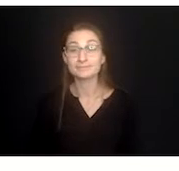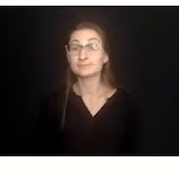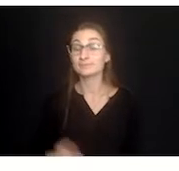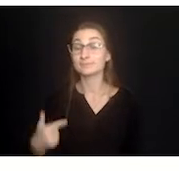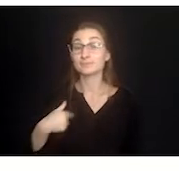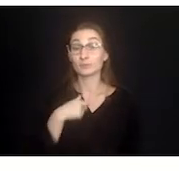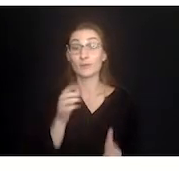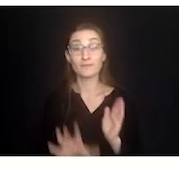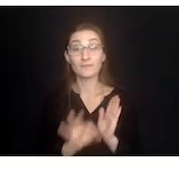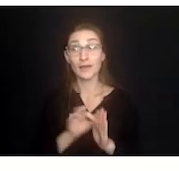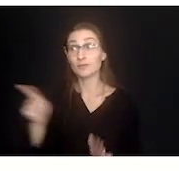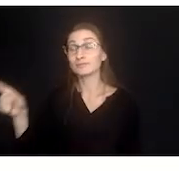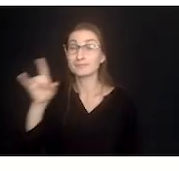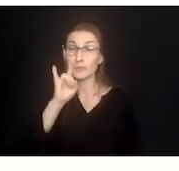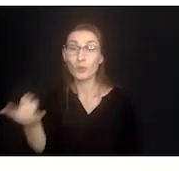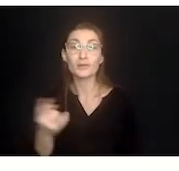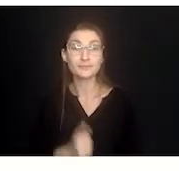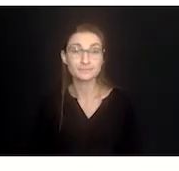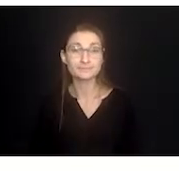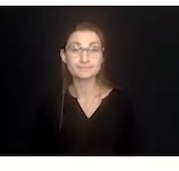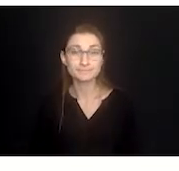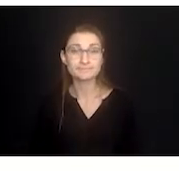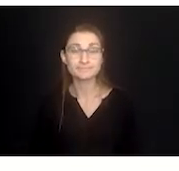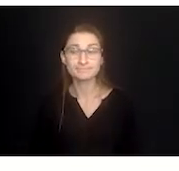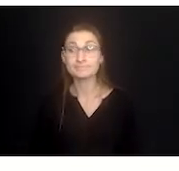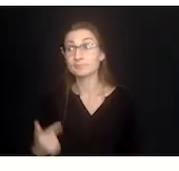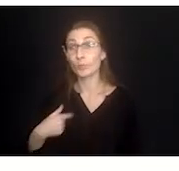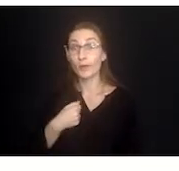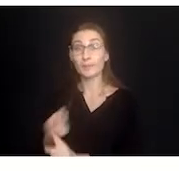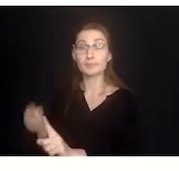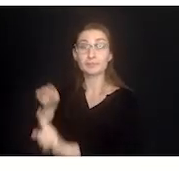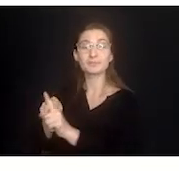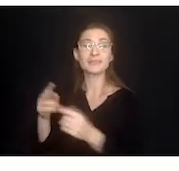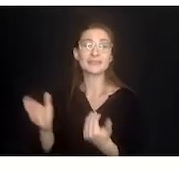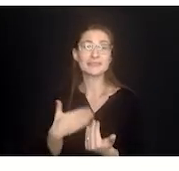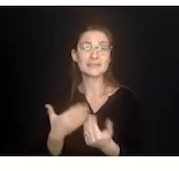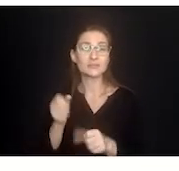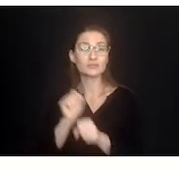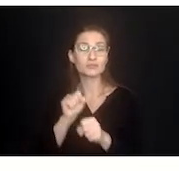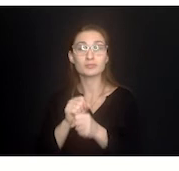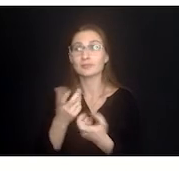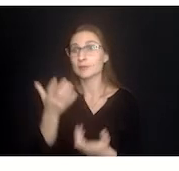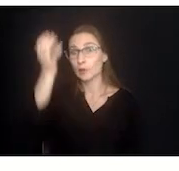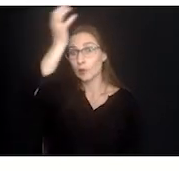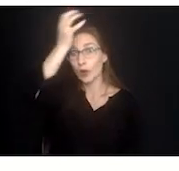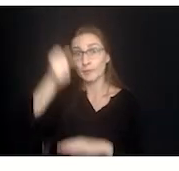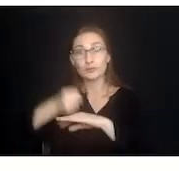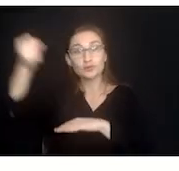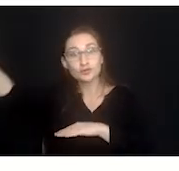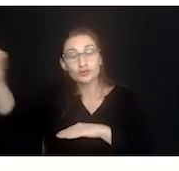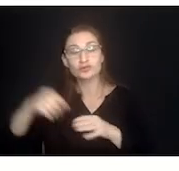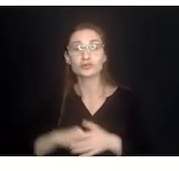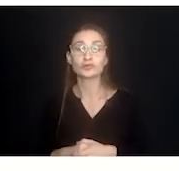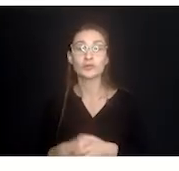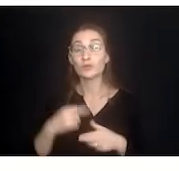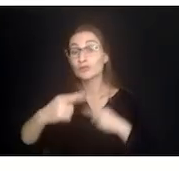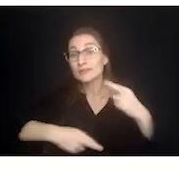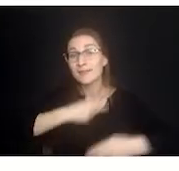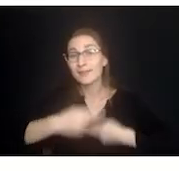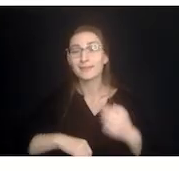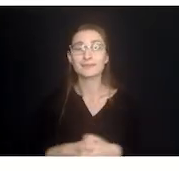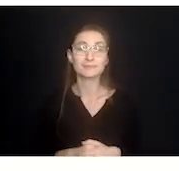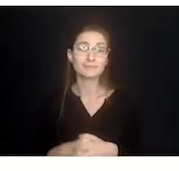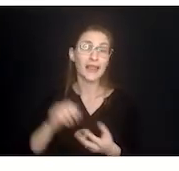way. One of the things we discovered was Richie was bored. We started assigning him easy tasks to do, taking out the